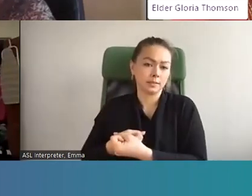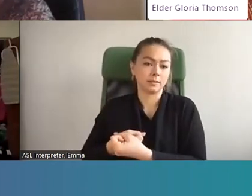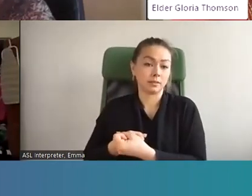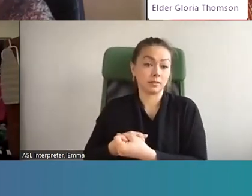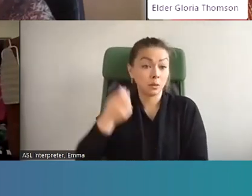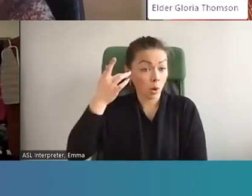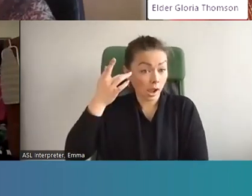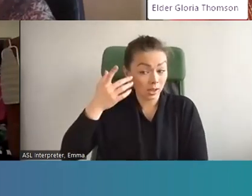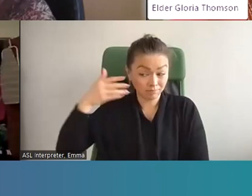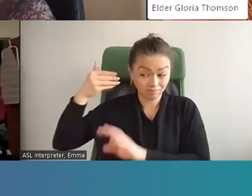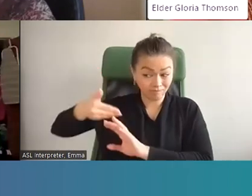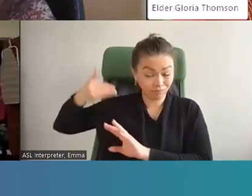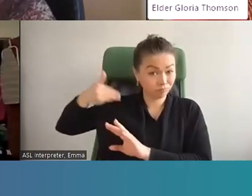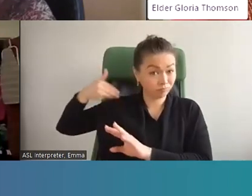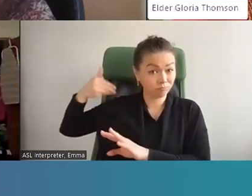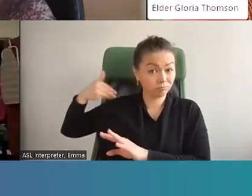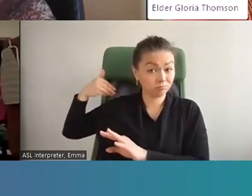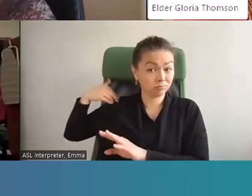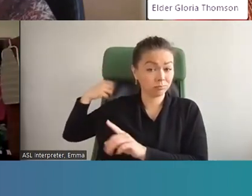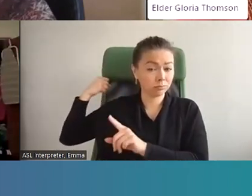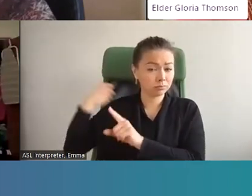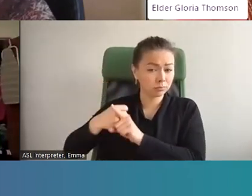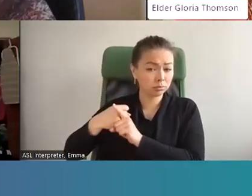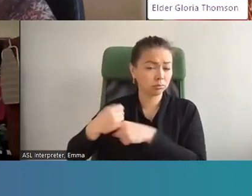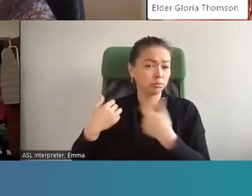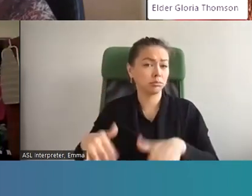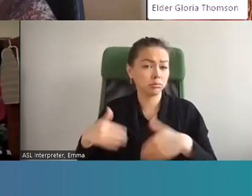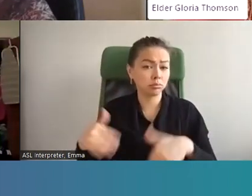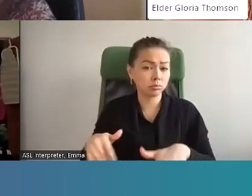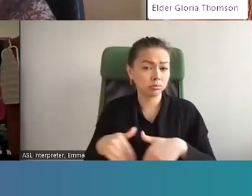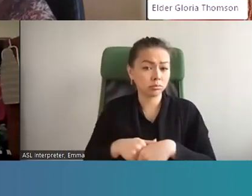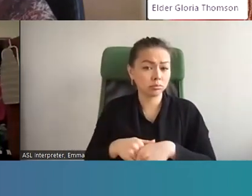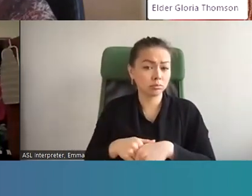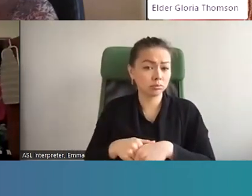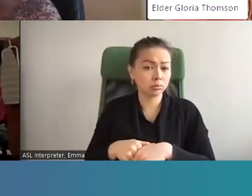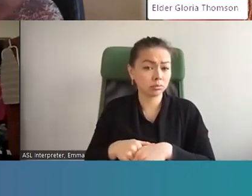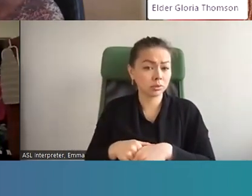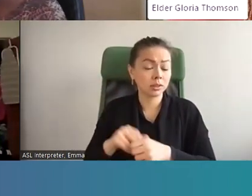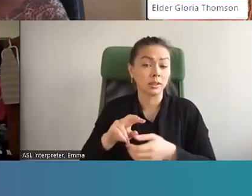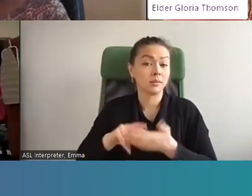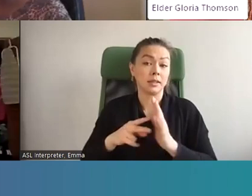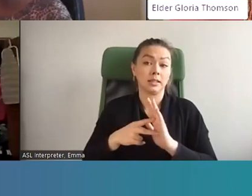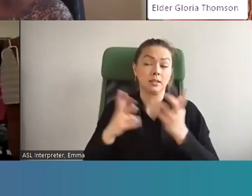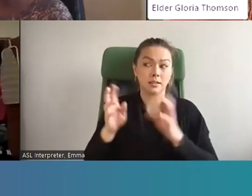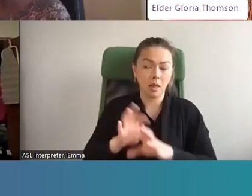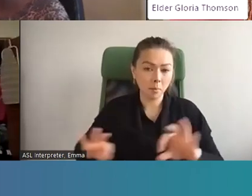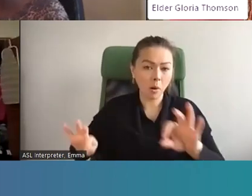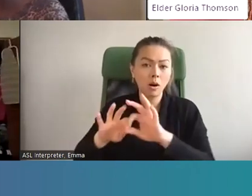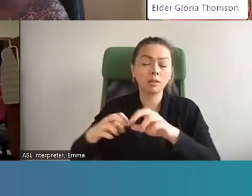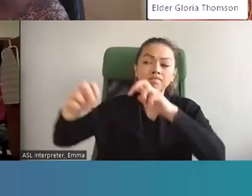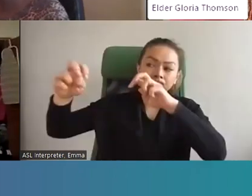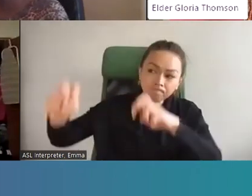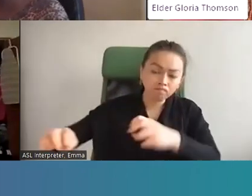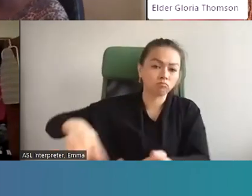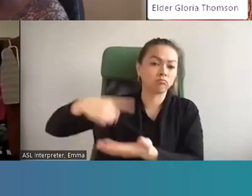and that I think that having a conversation, you know, and really understanding, coming to